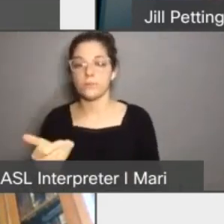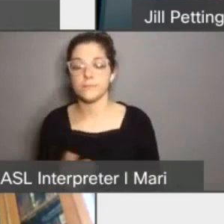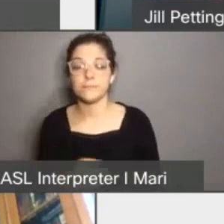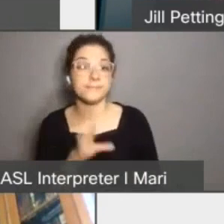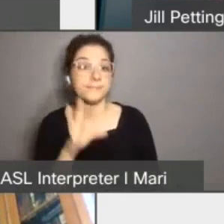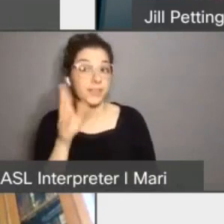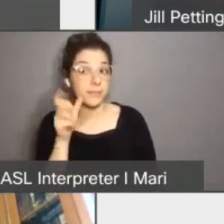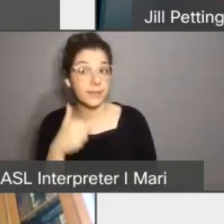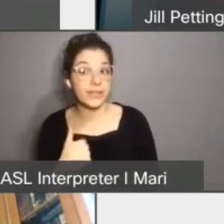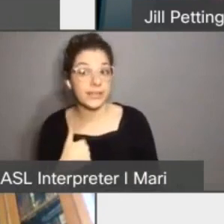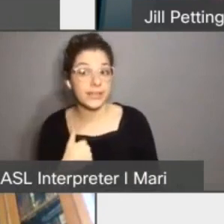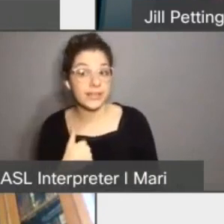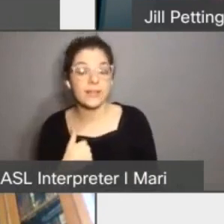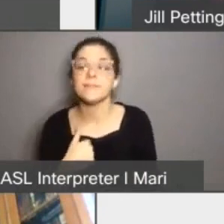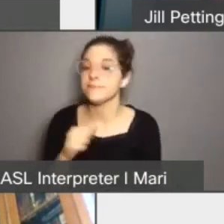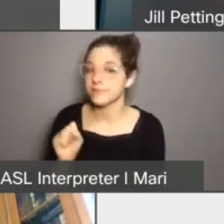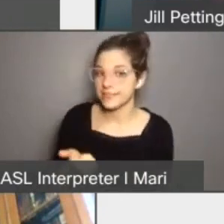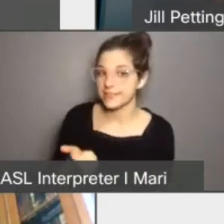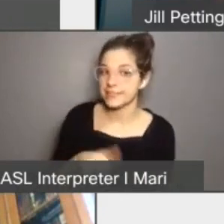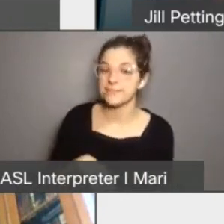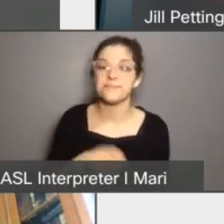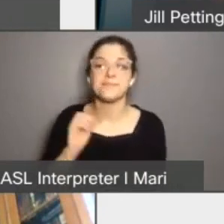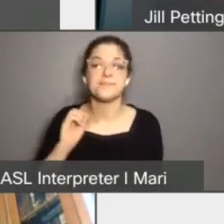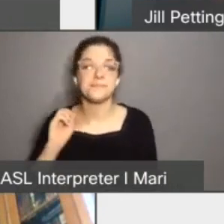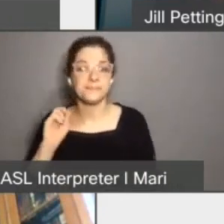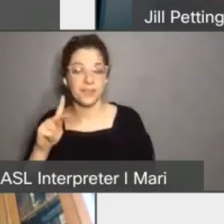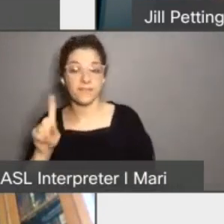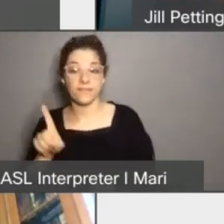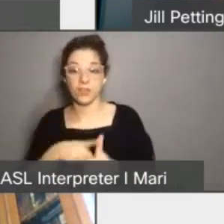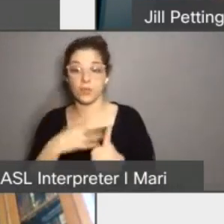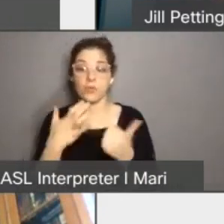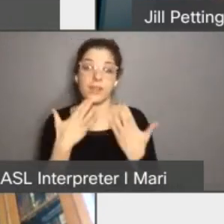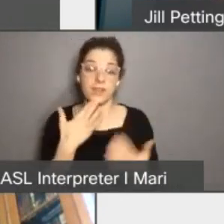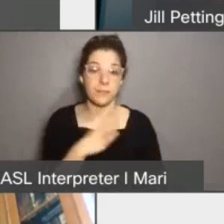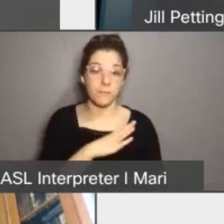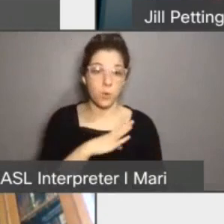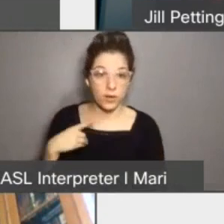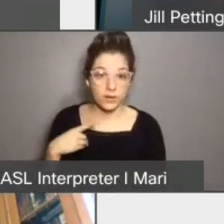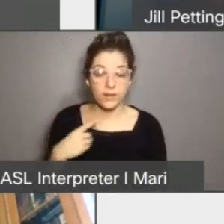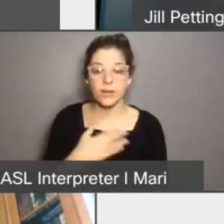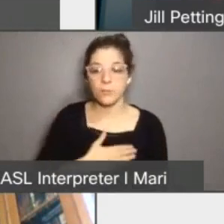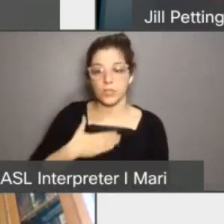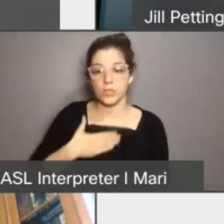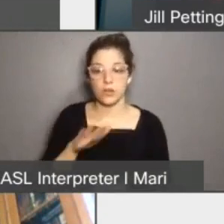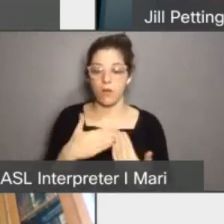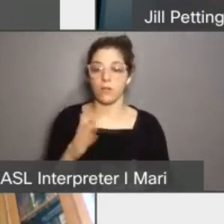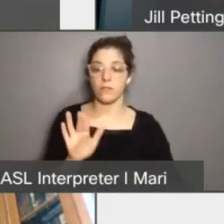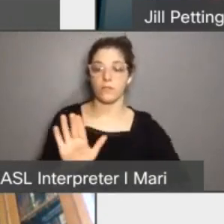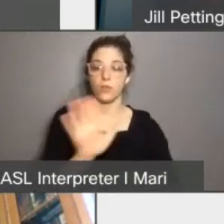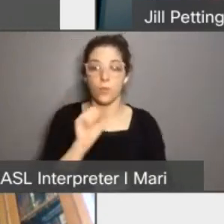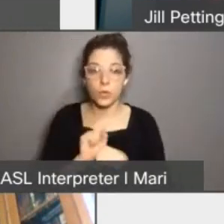Barbara? Can you hear me? We can. Yes. At first, I'd like to thank the board, and I appreciate all your